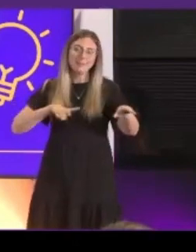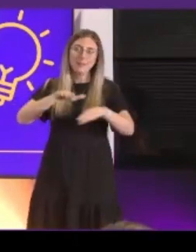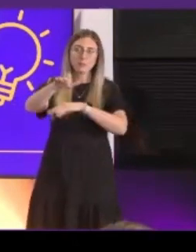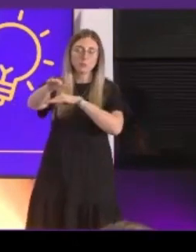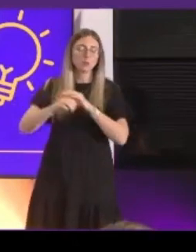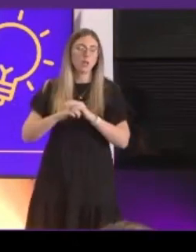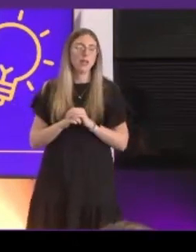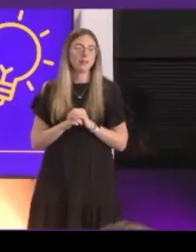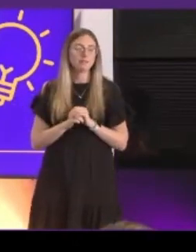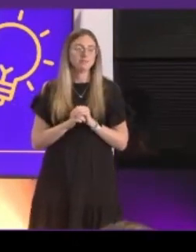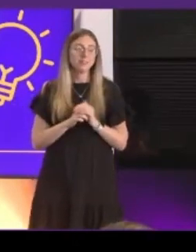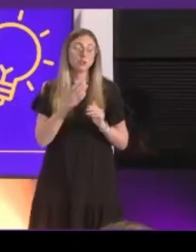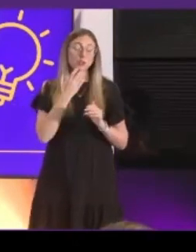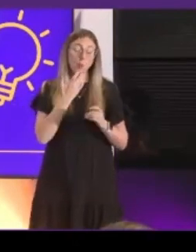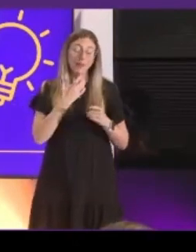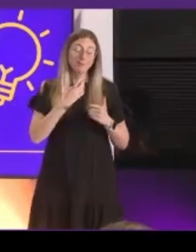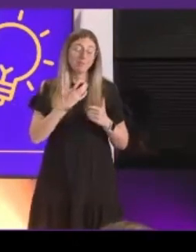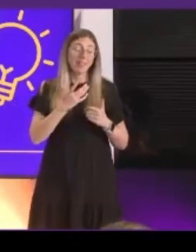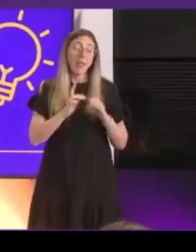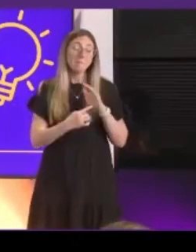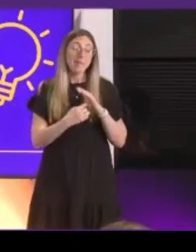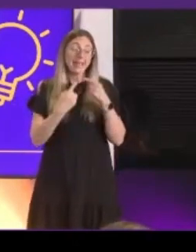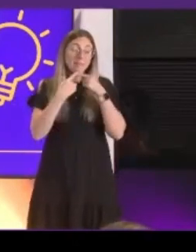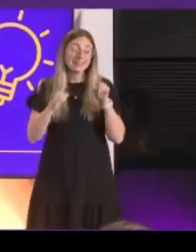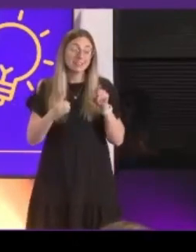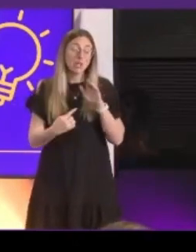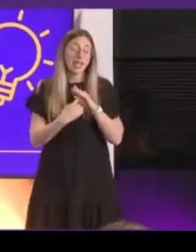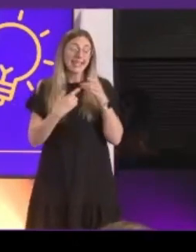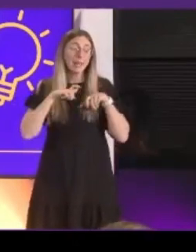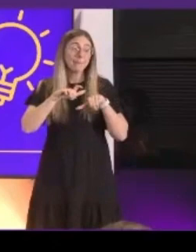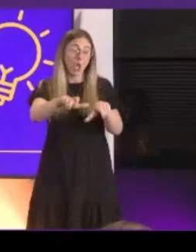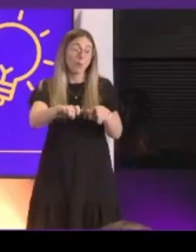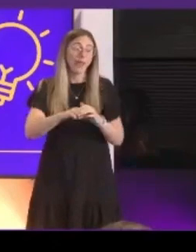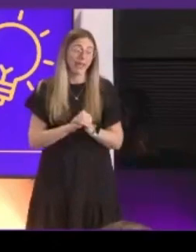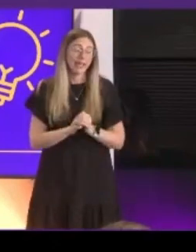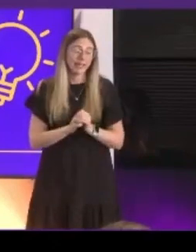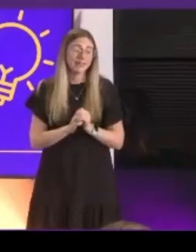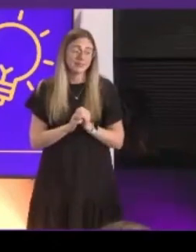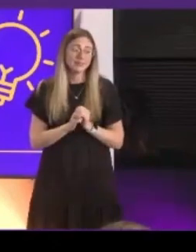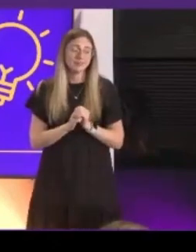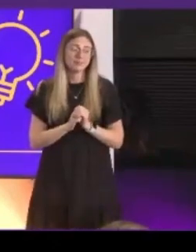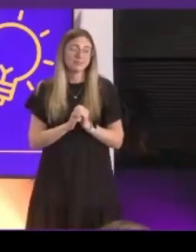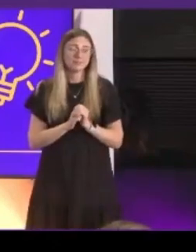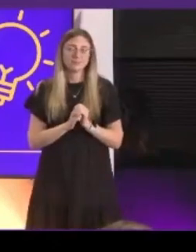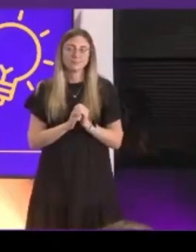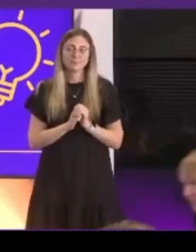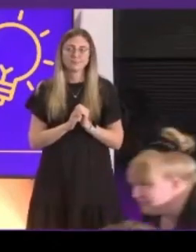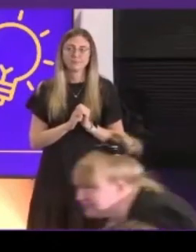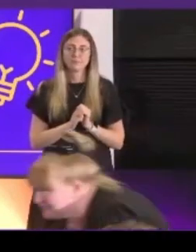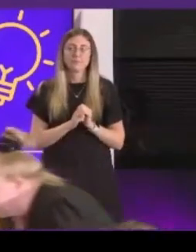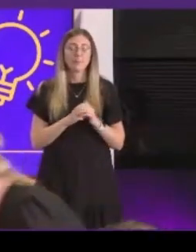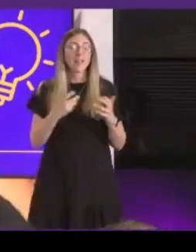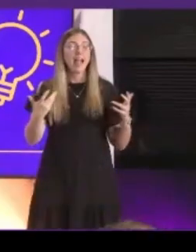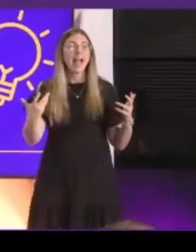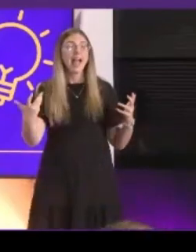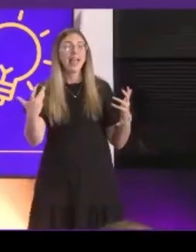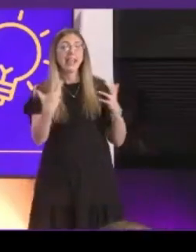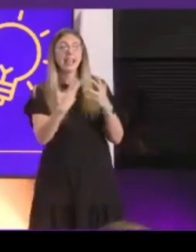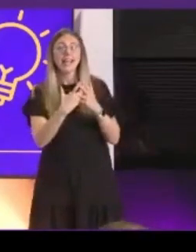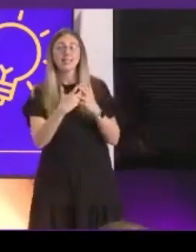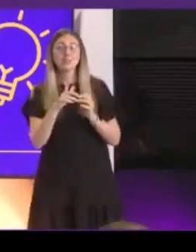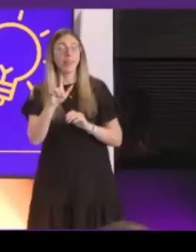future. So keep going. That's my main message. And connect with BDF and the wonderful Lucy and her team.